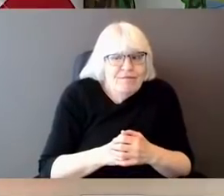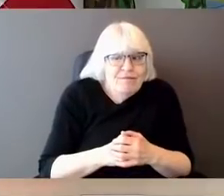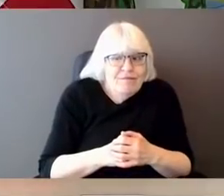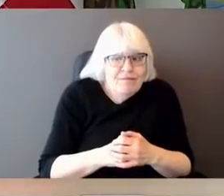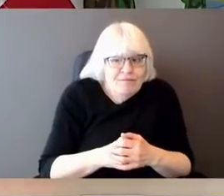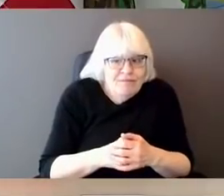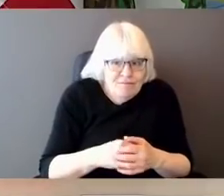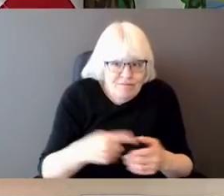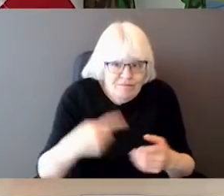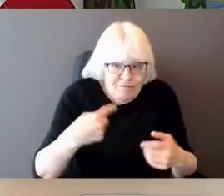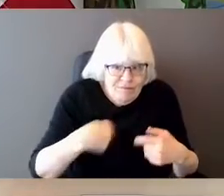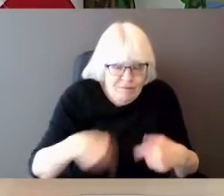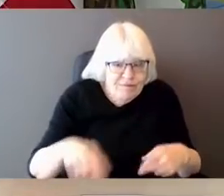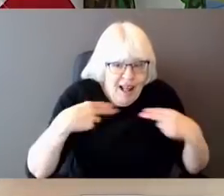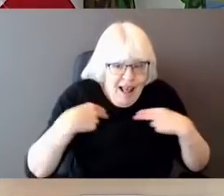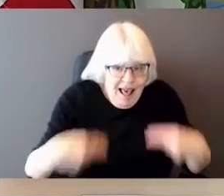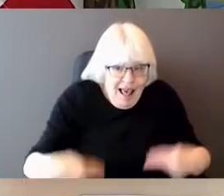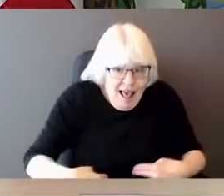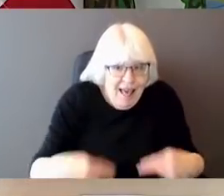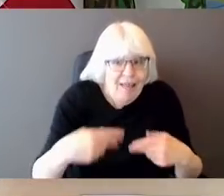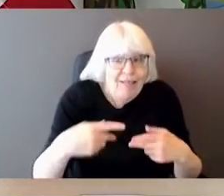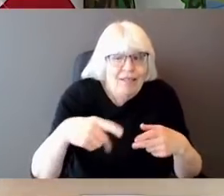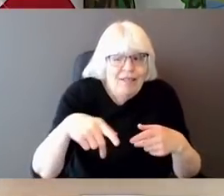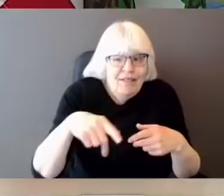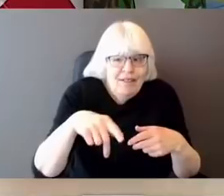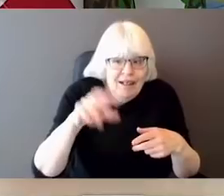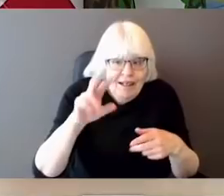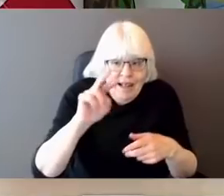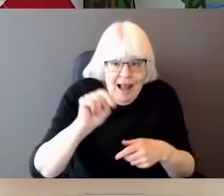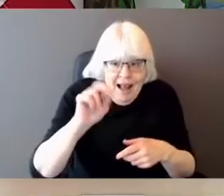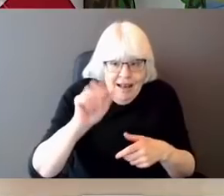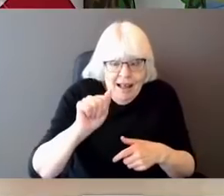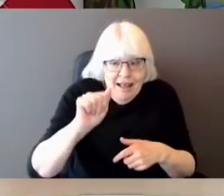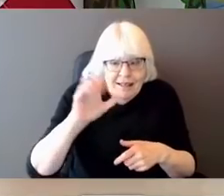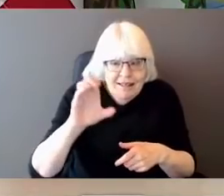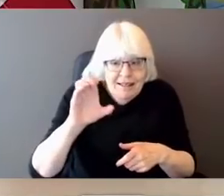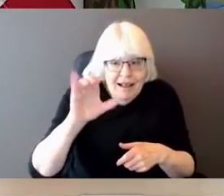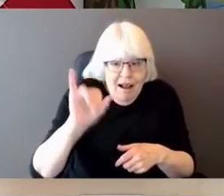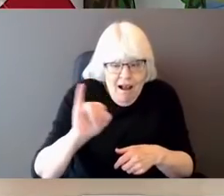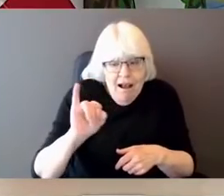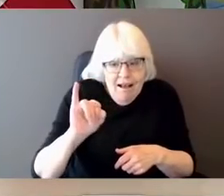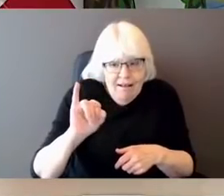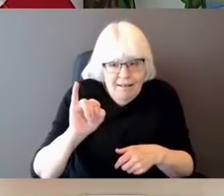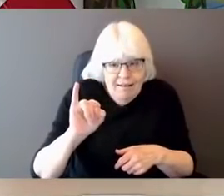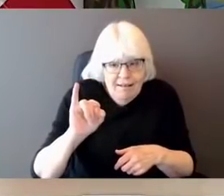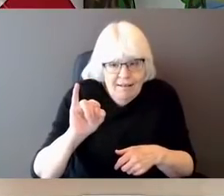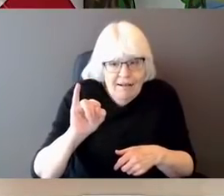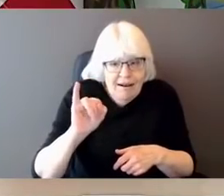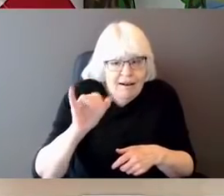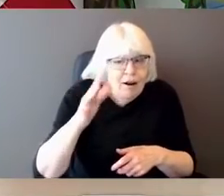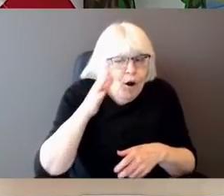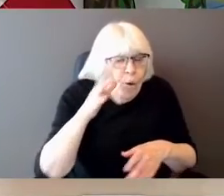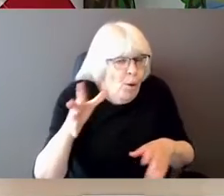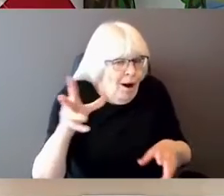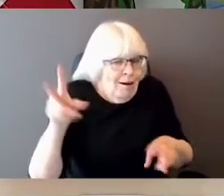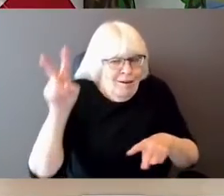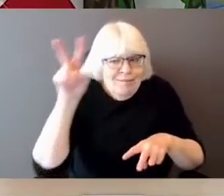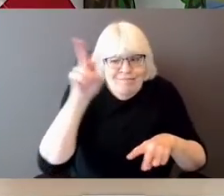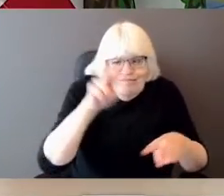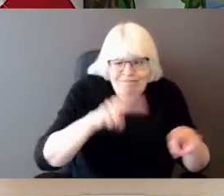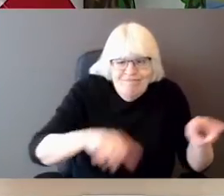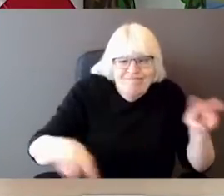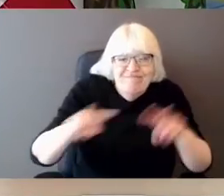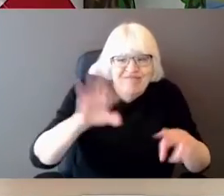NACI will also have a look at it as well. So it's a bit of time before that happens. So a while. Yeah.